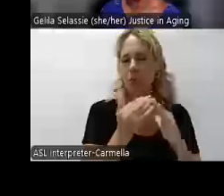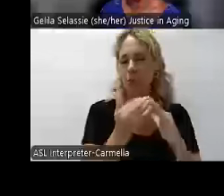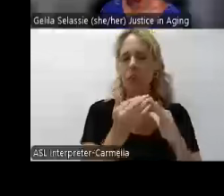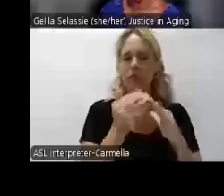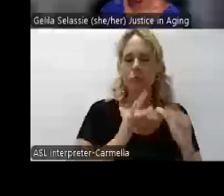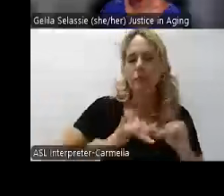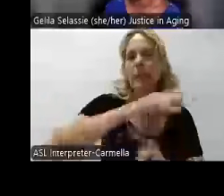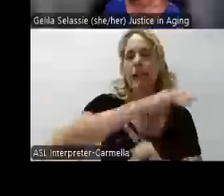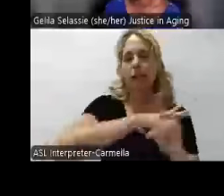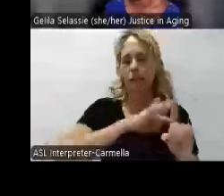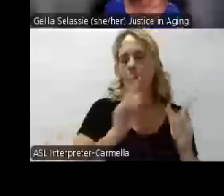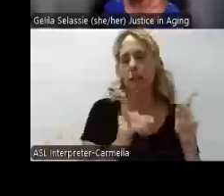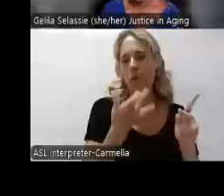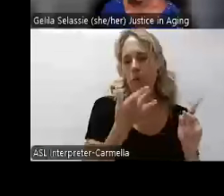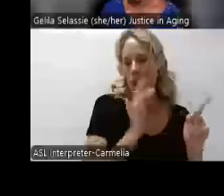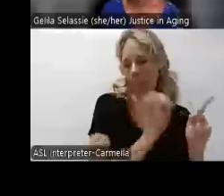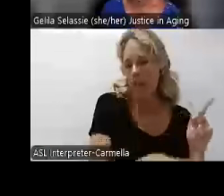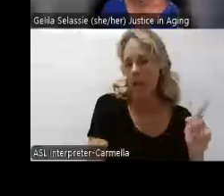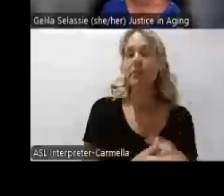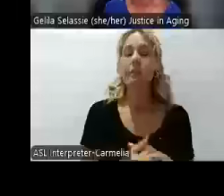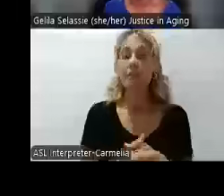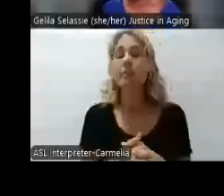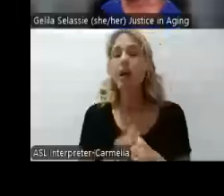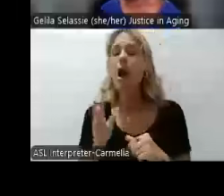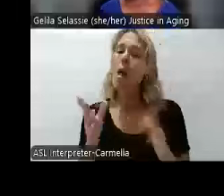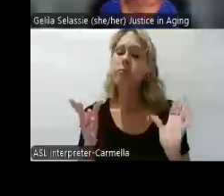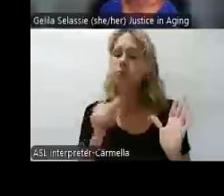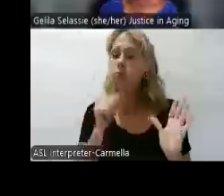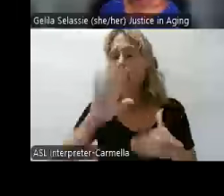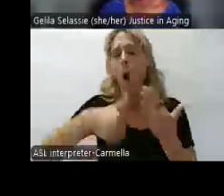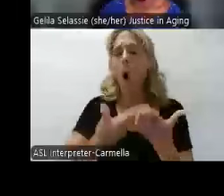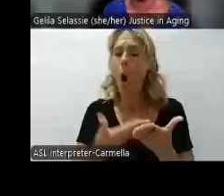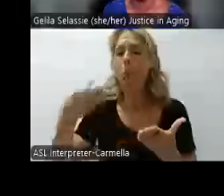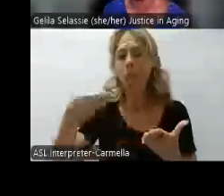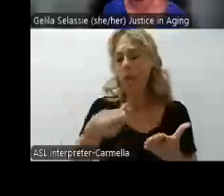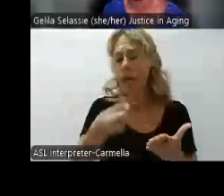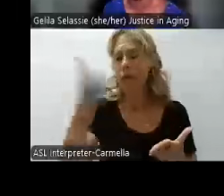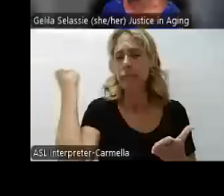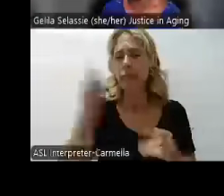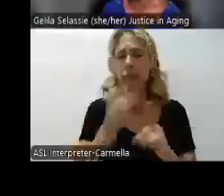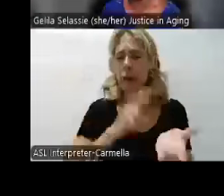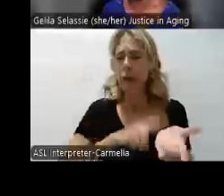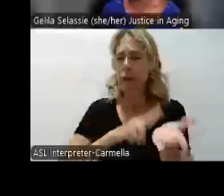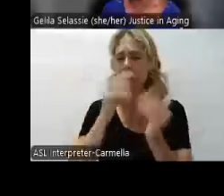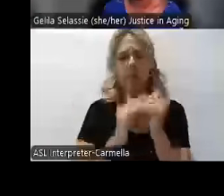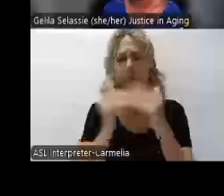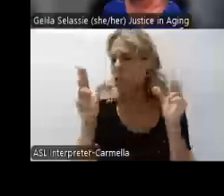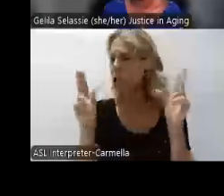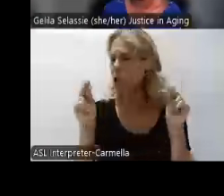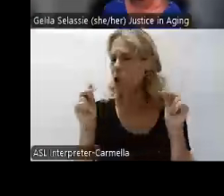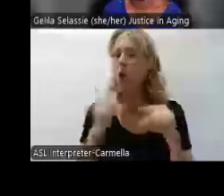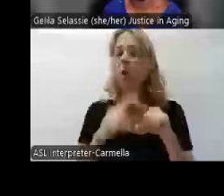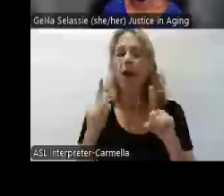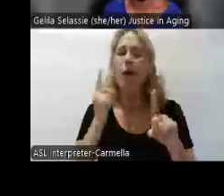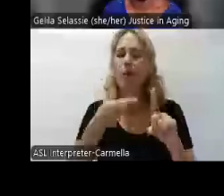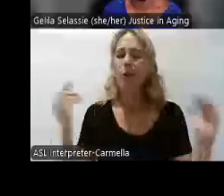which most people prefer. And again, that's not to say all spending needs to be taken away from nursing facility services, but the idea of